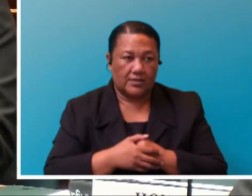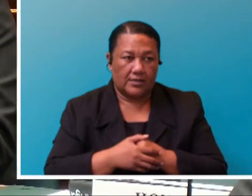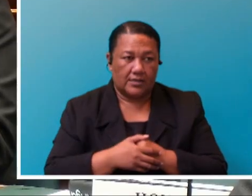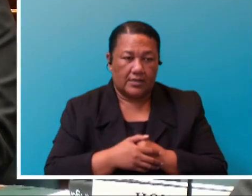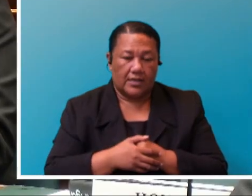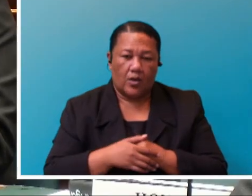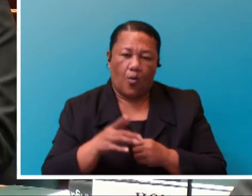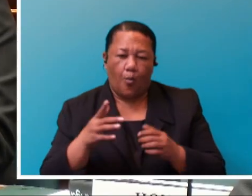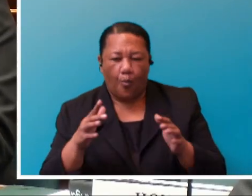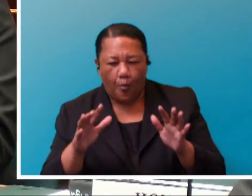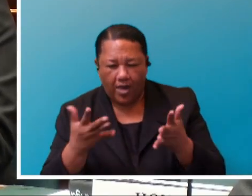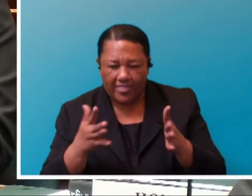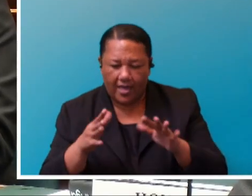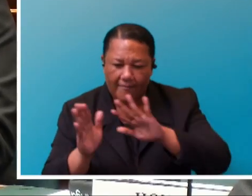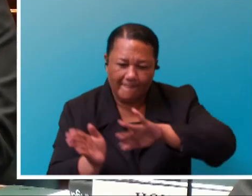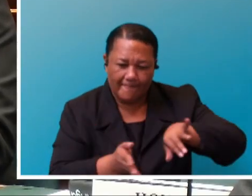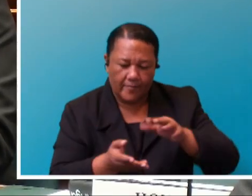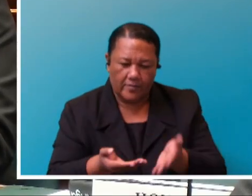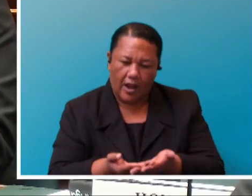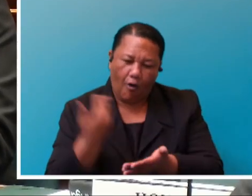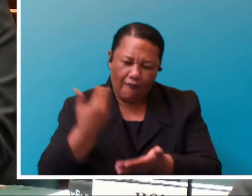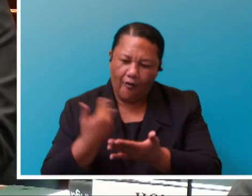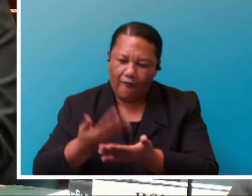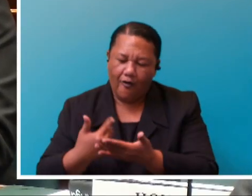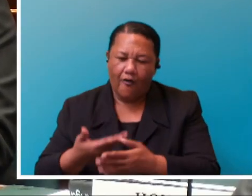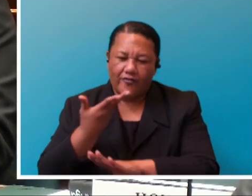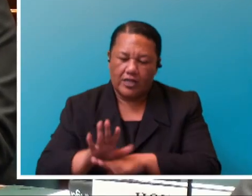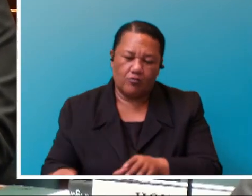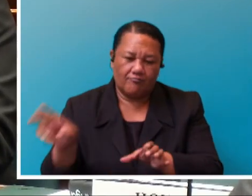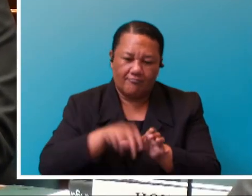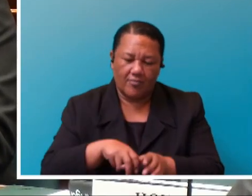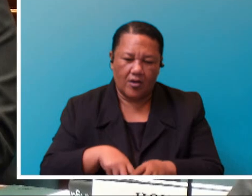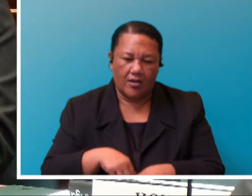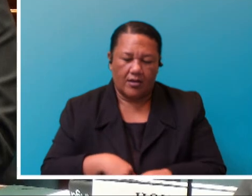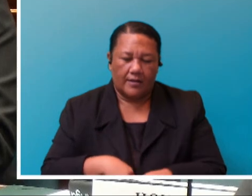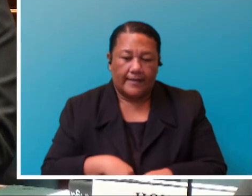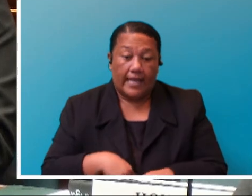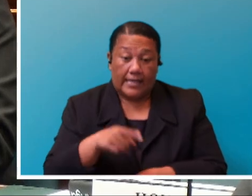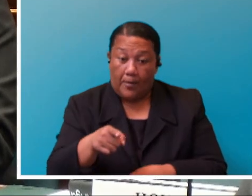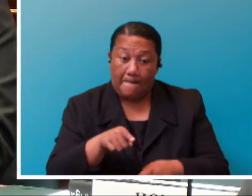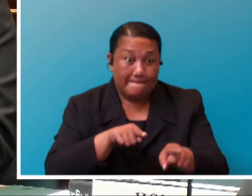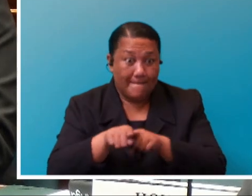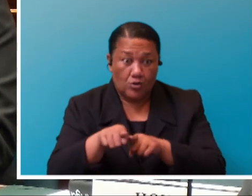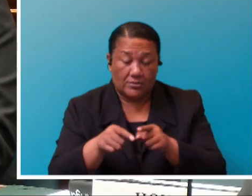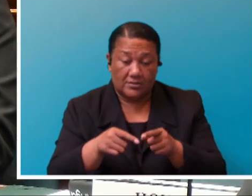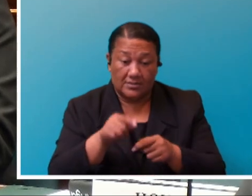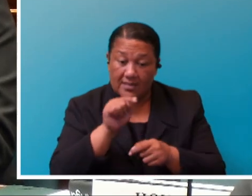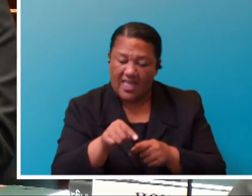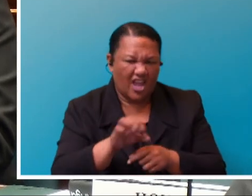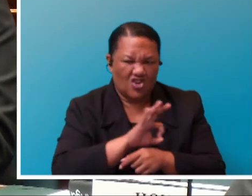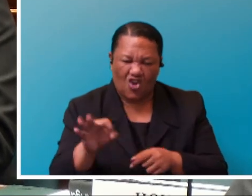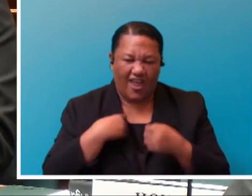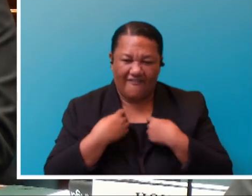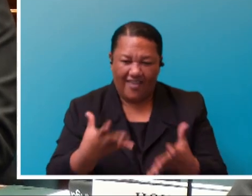replacement. Such locomotives are no longer available in the market, and most of the parts are not available. We